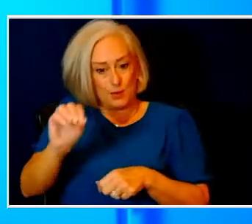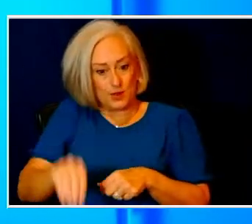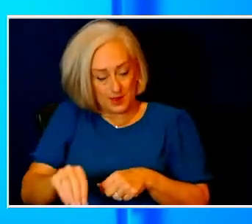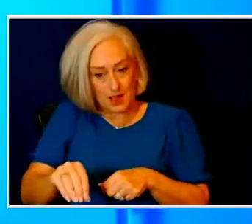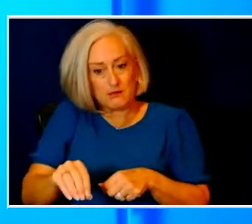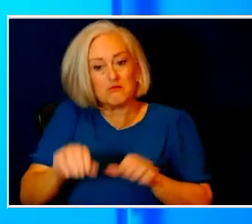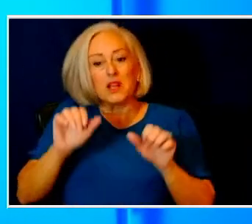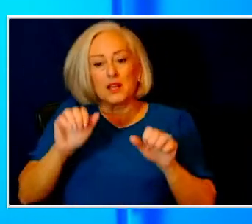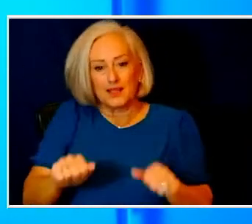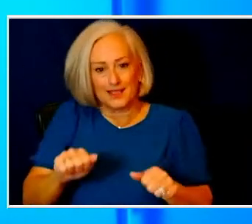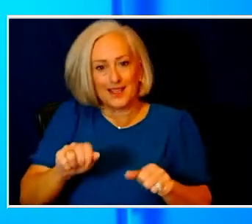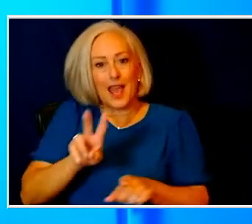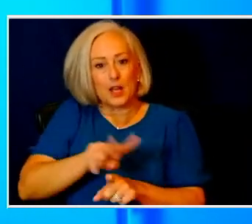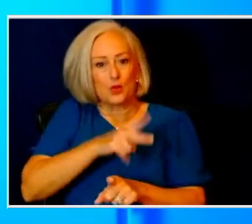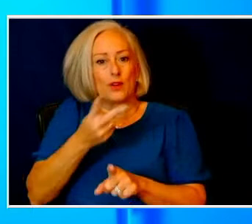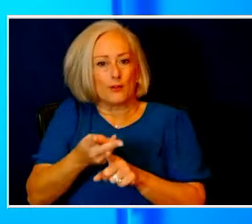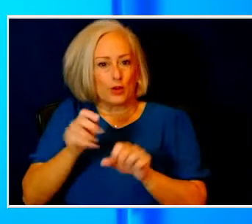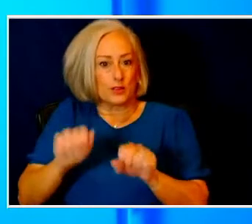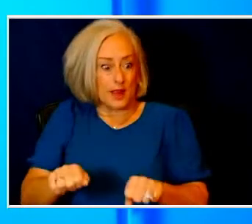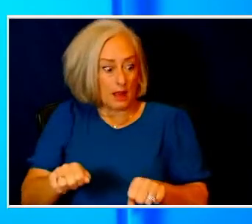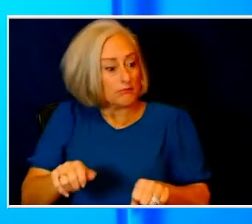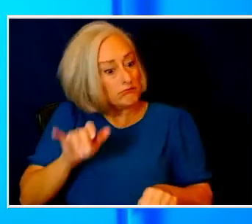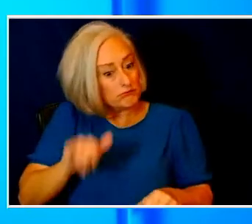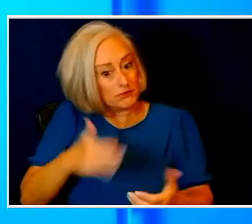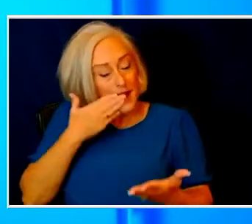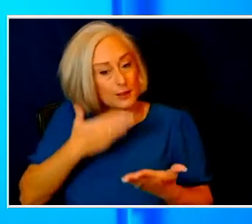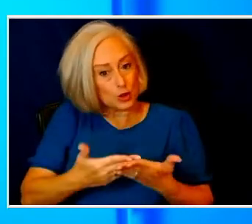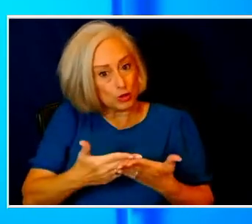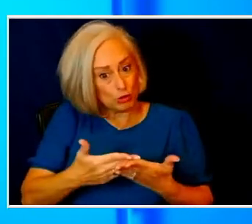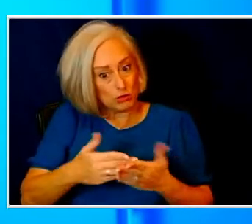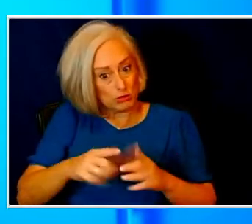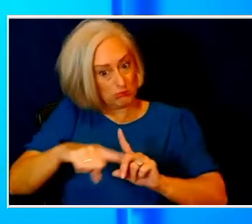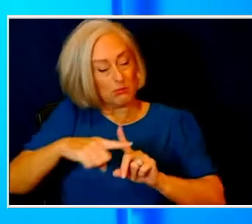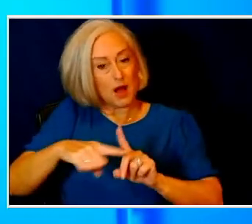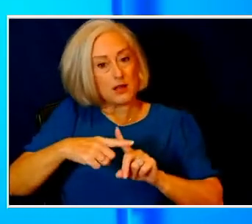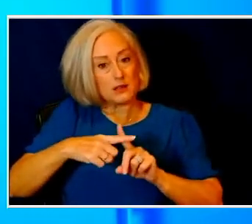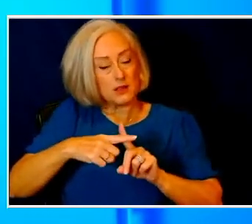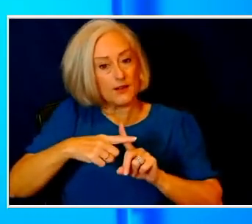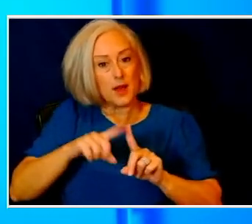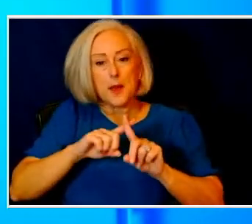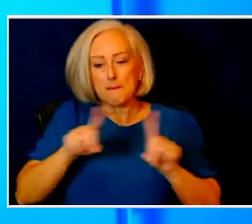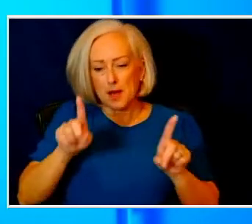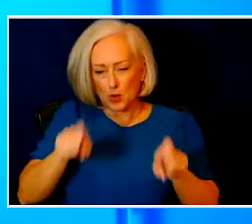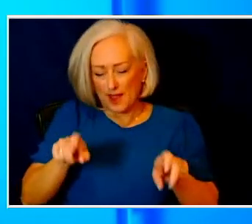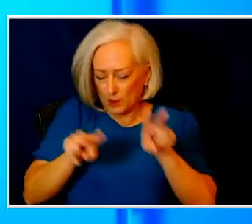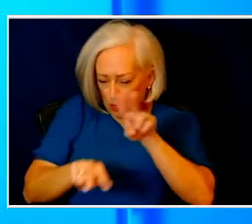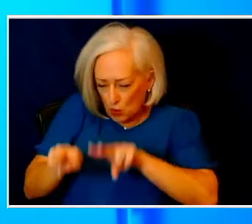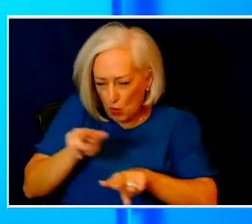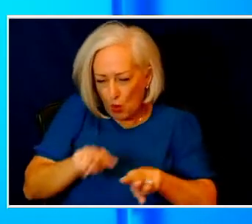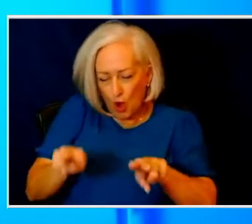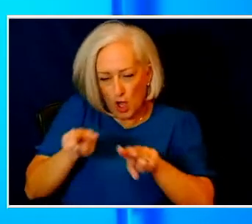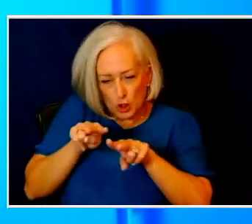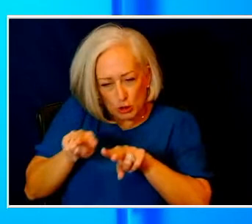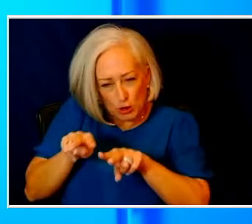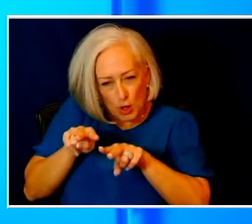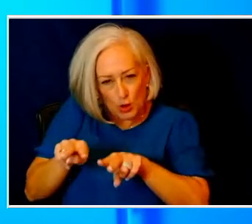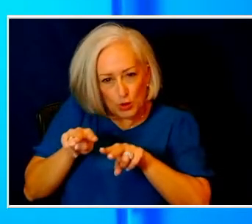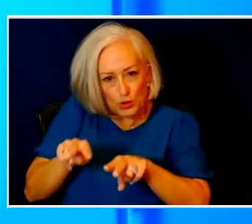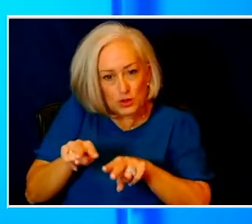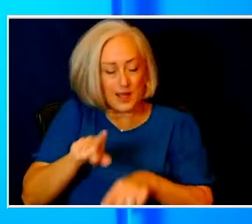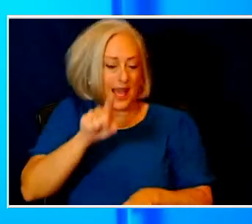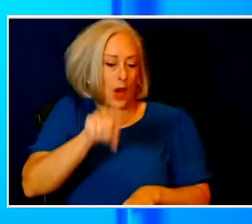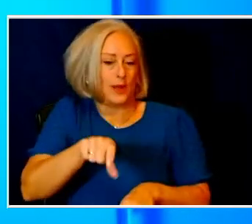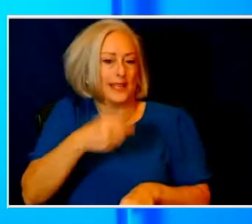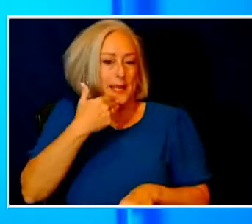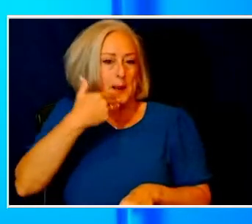opportunity for this to reverse, but we have to watch it closely, and we need better treatments for it, because right now we don't